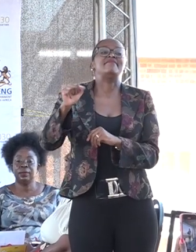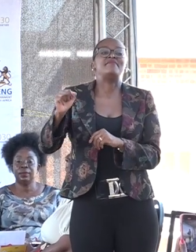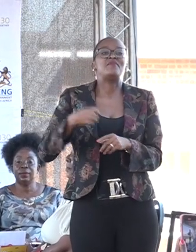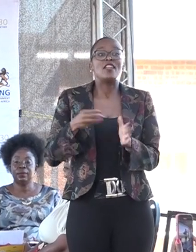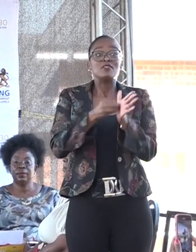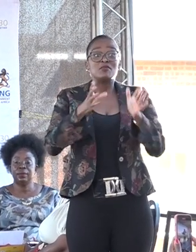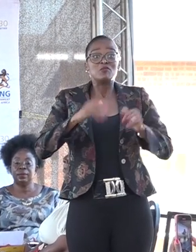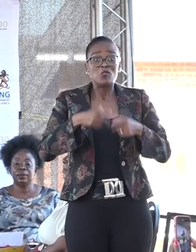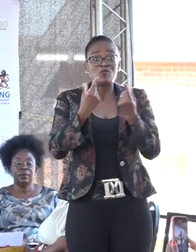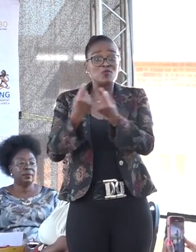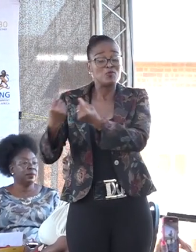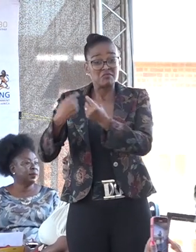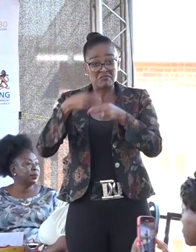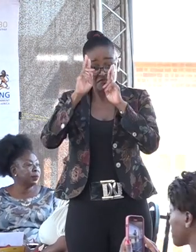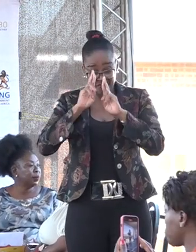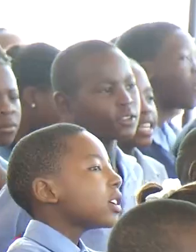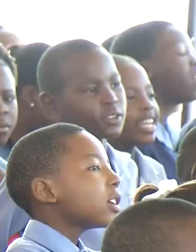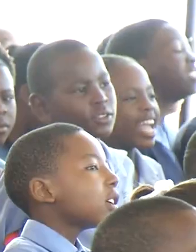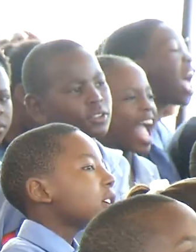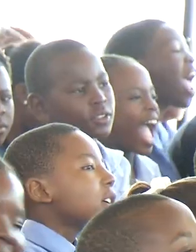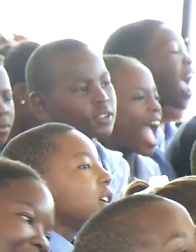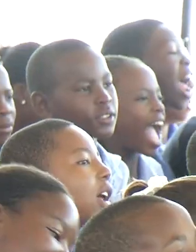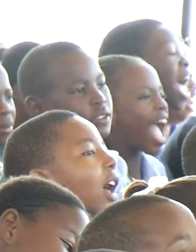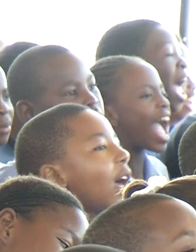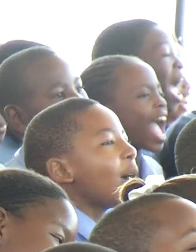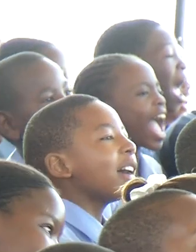Yeah. Learners, are you going to respect your parents?